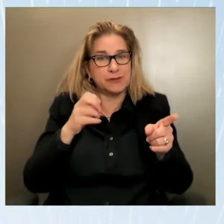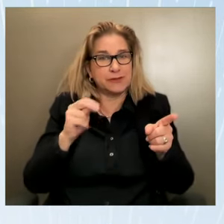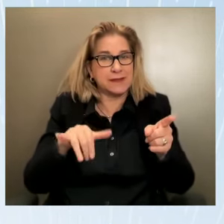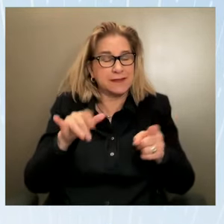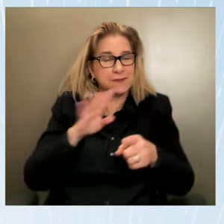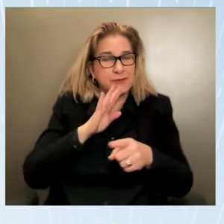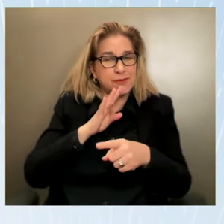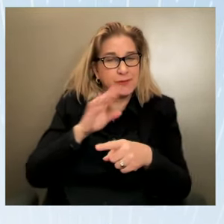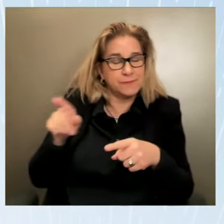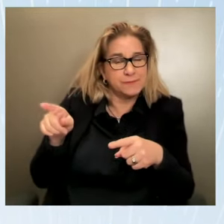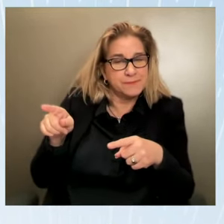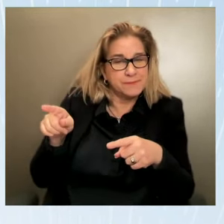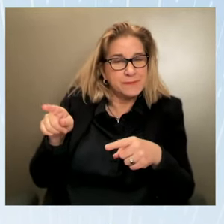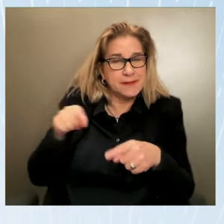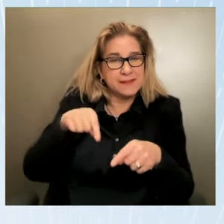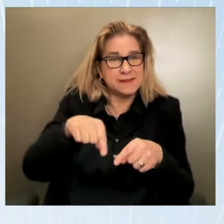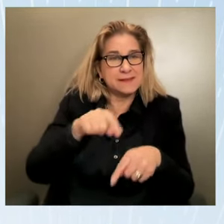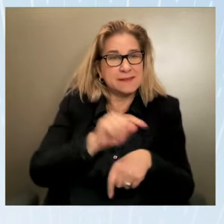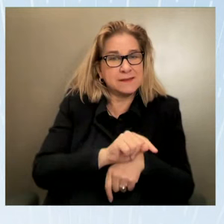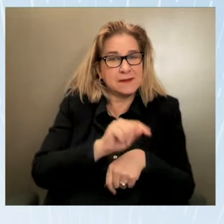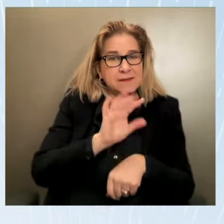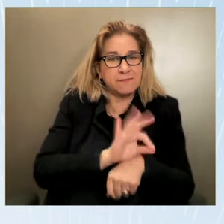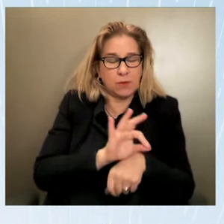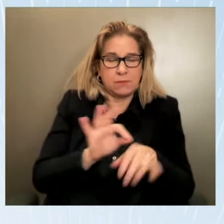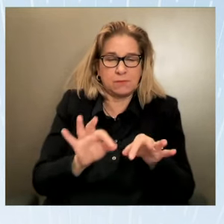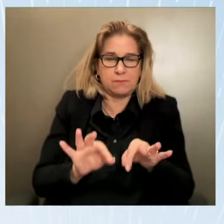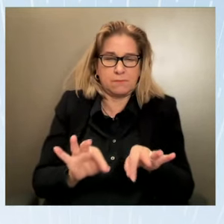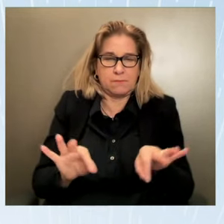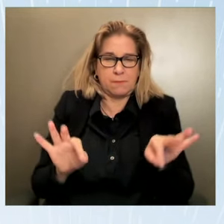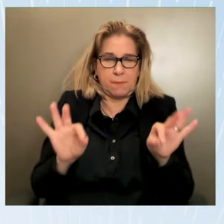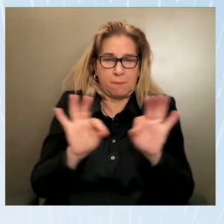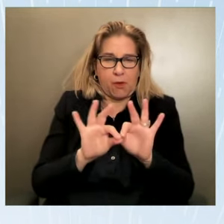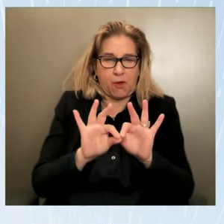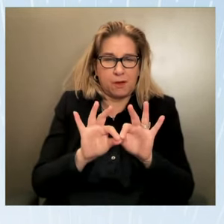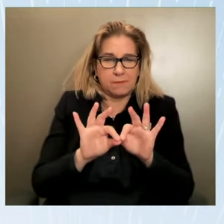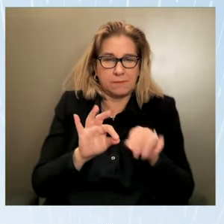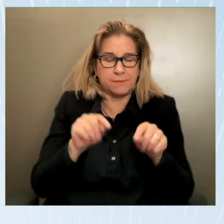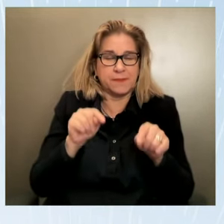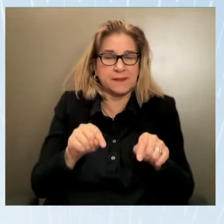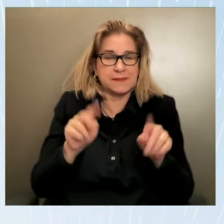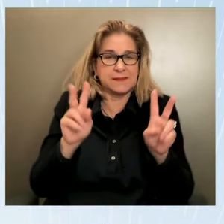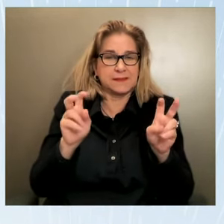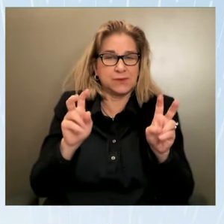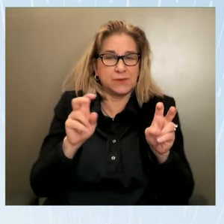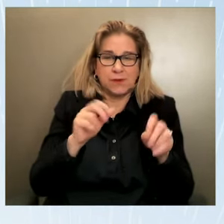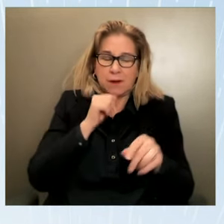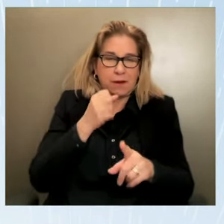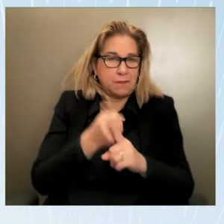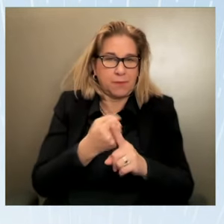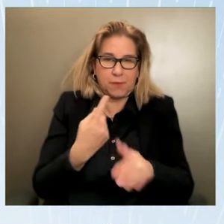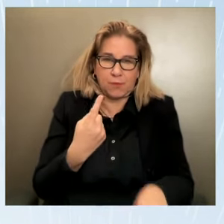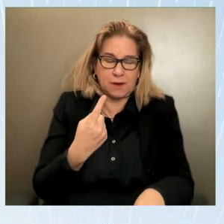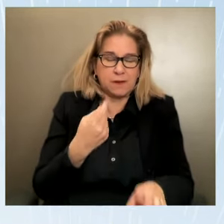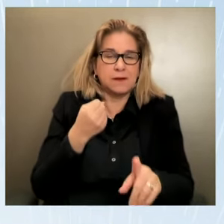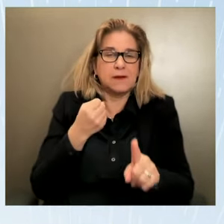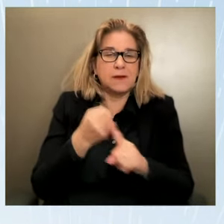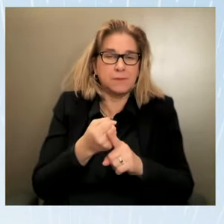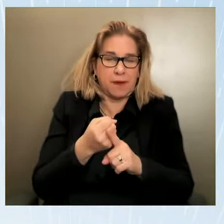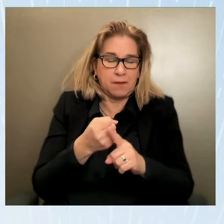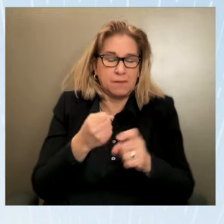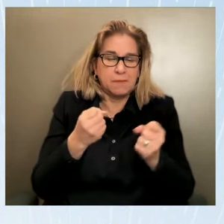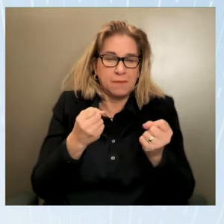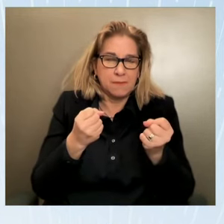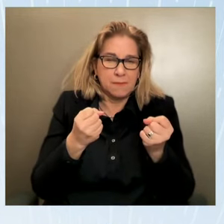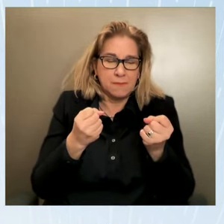is precisely because this is a cross-cutting issue, cross-cutting within the government and, of course, beyond the government. And the fact